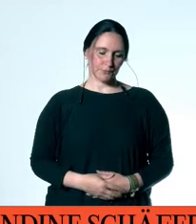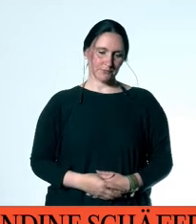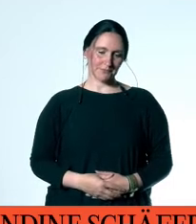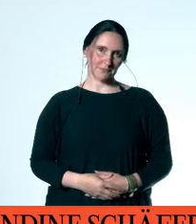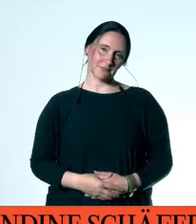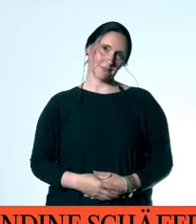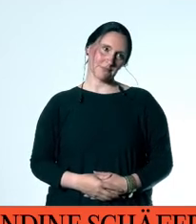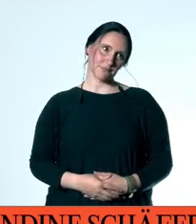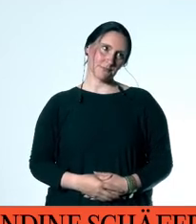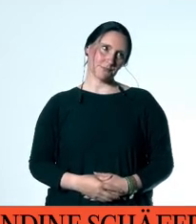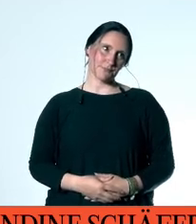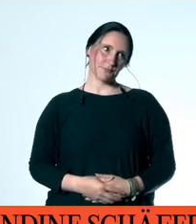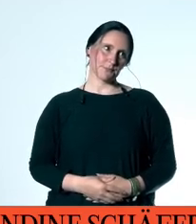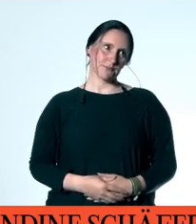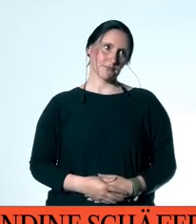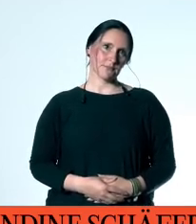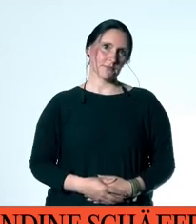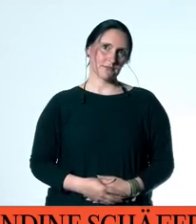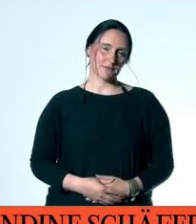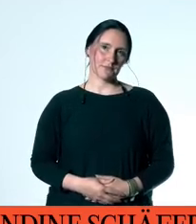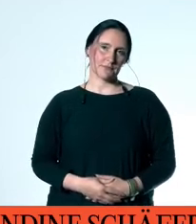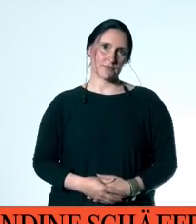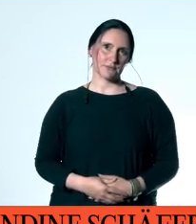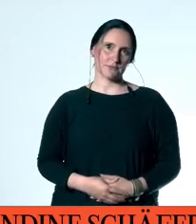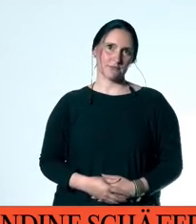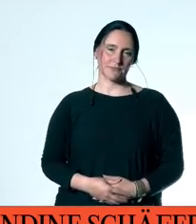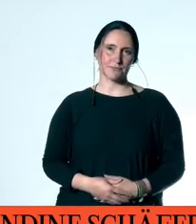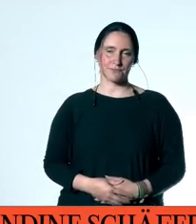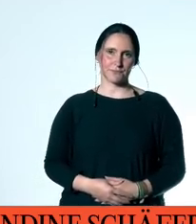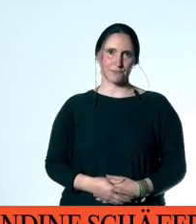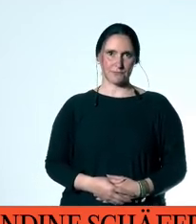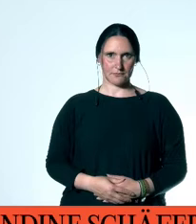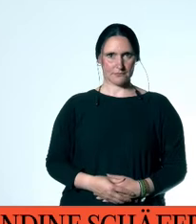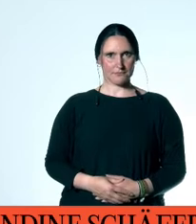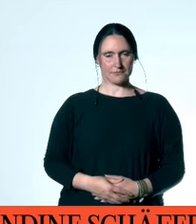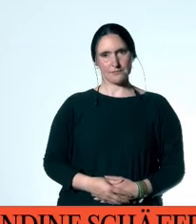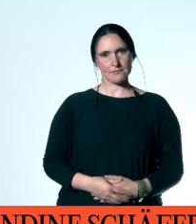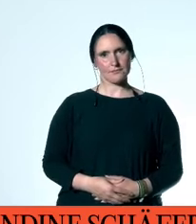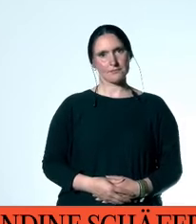Marea unterstützt diese Prozesse, solche Projekte und die Tejadas.